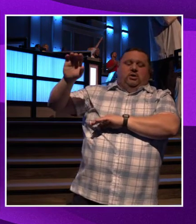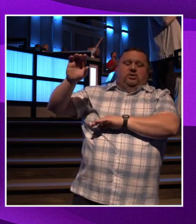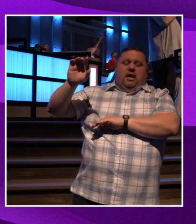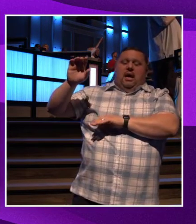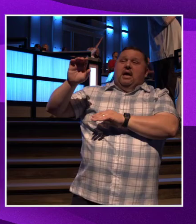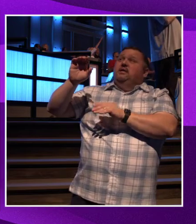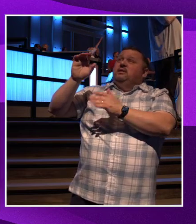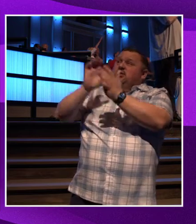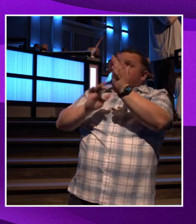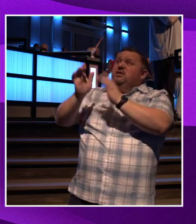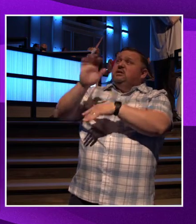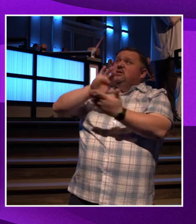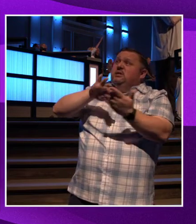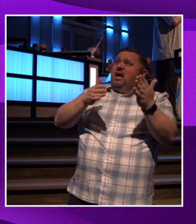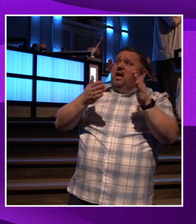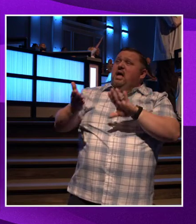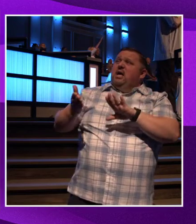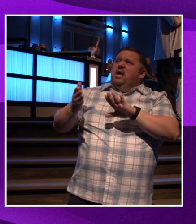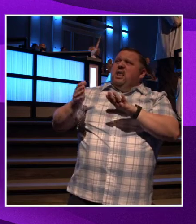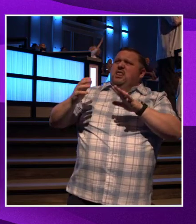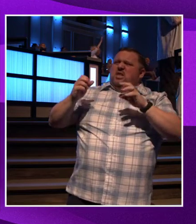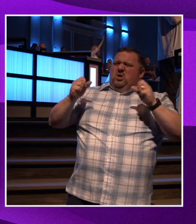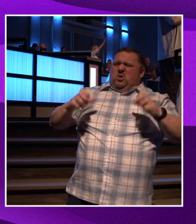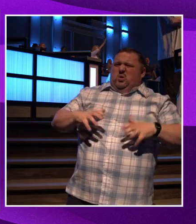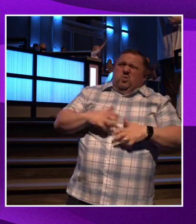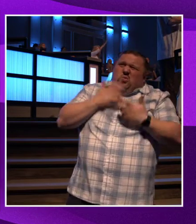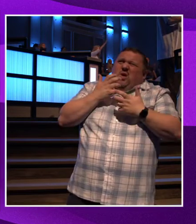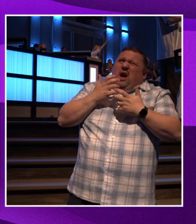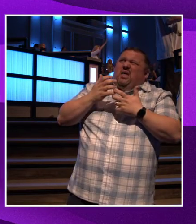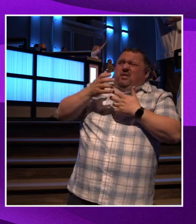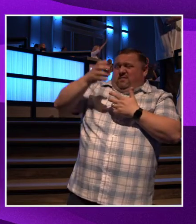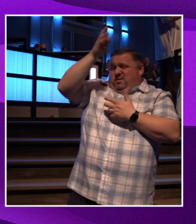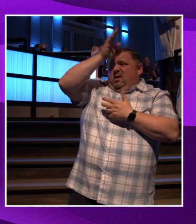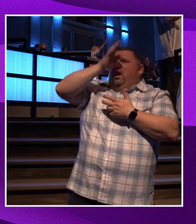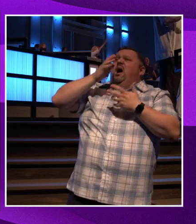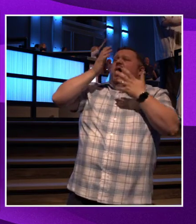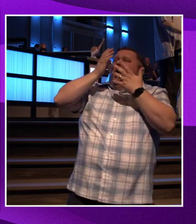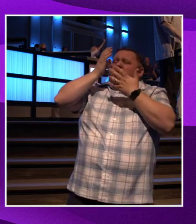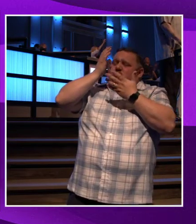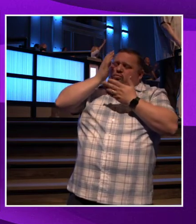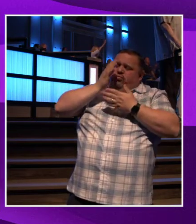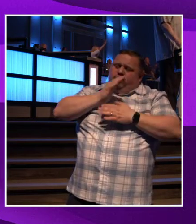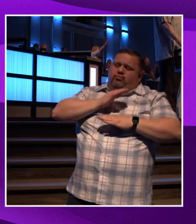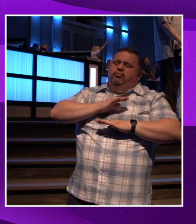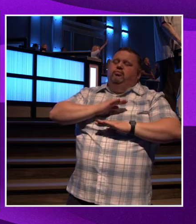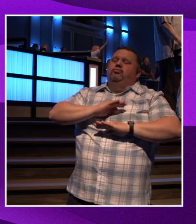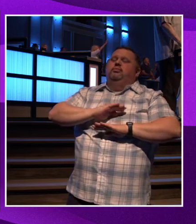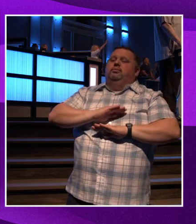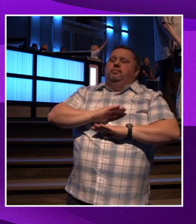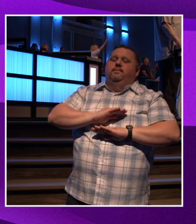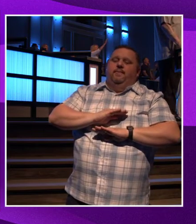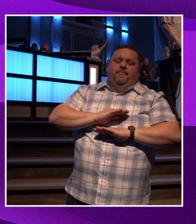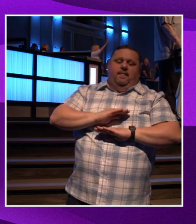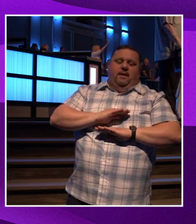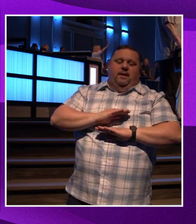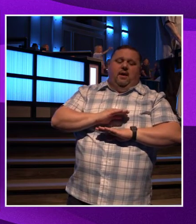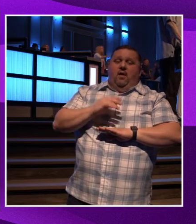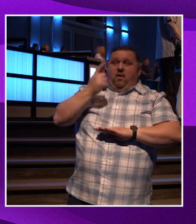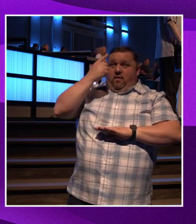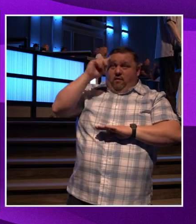cross, as Jesus died, the wrath of God was